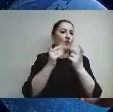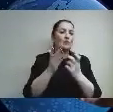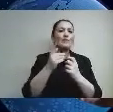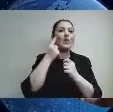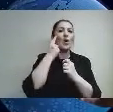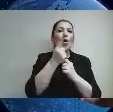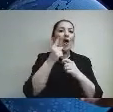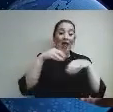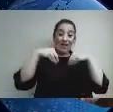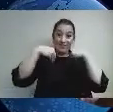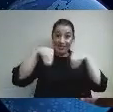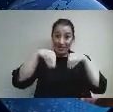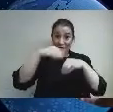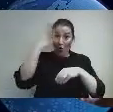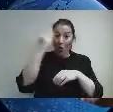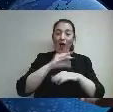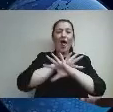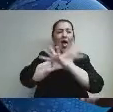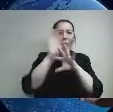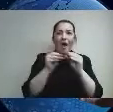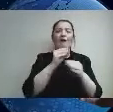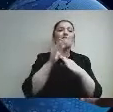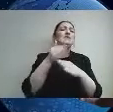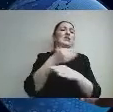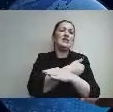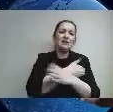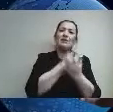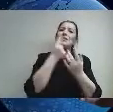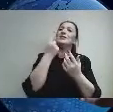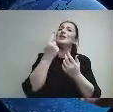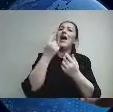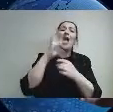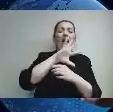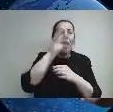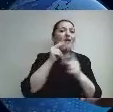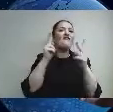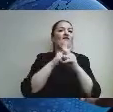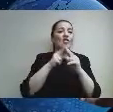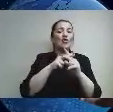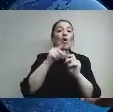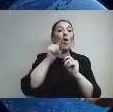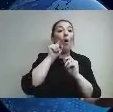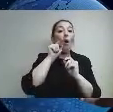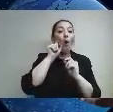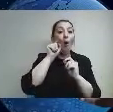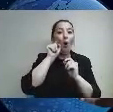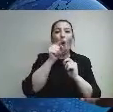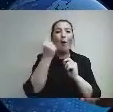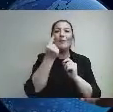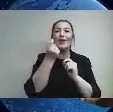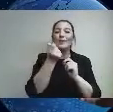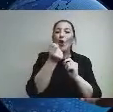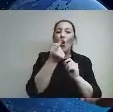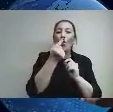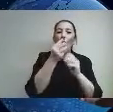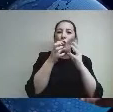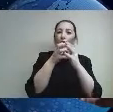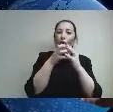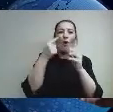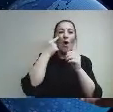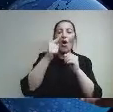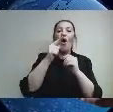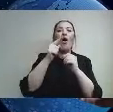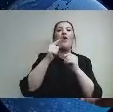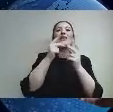the retail industry can be linked to these seats. So, in every sale,